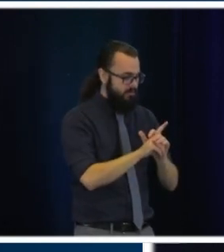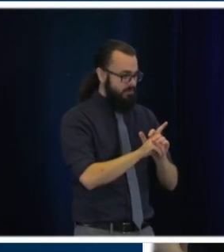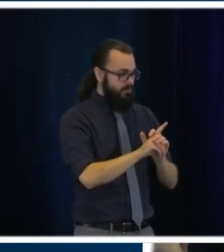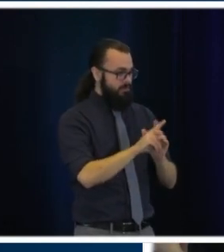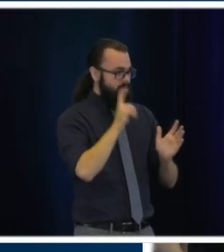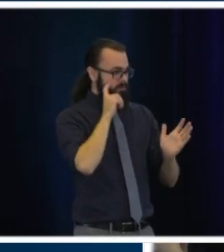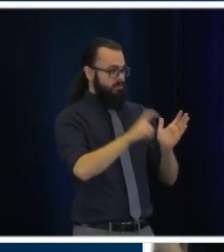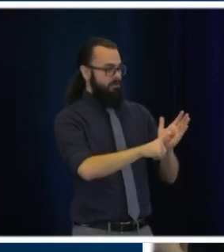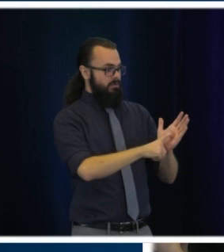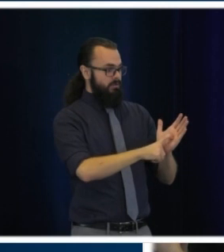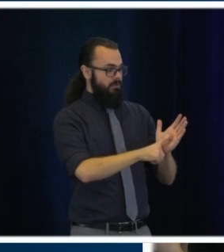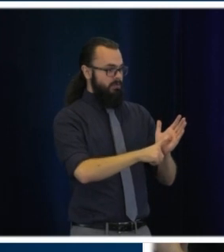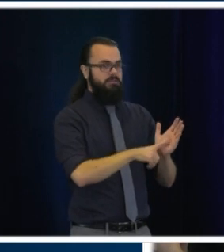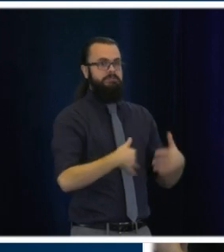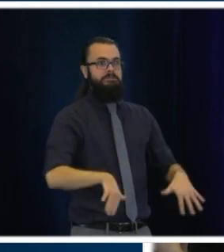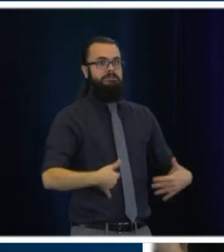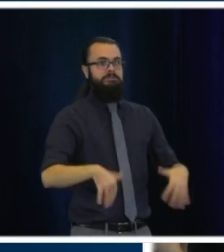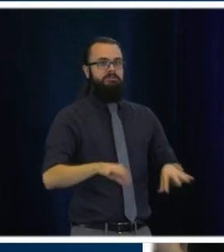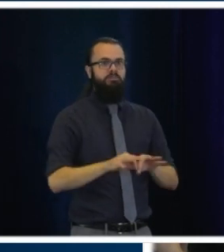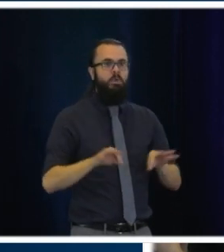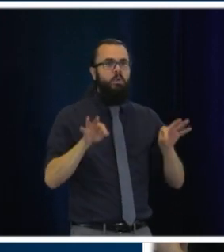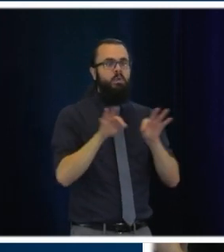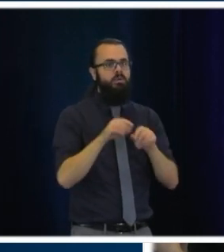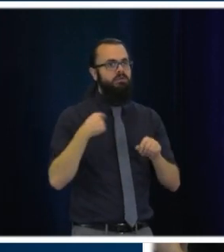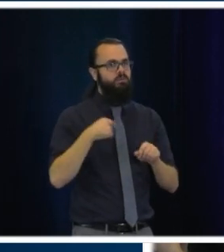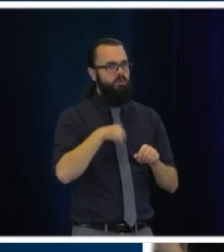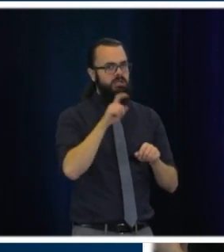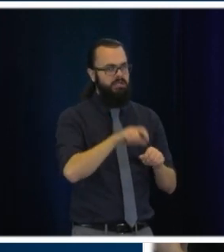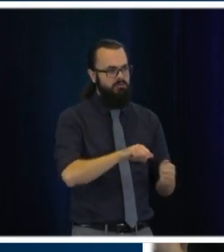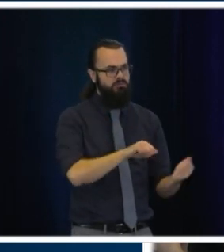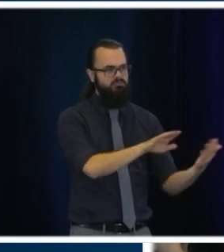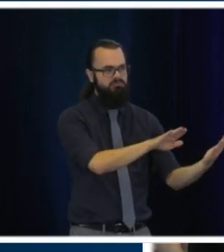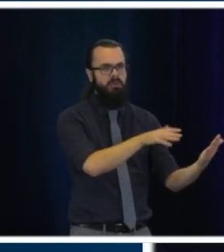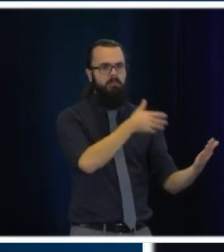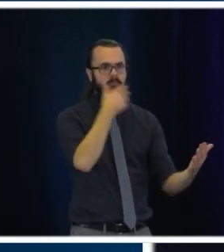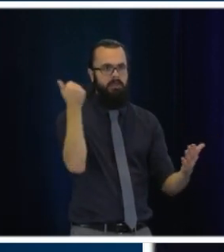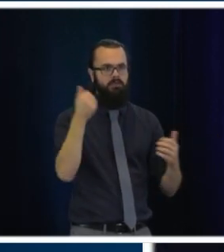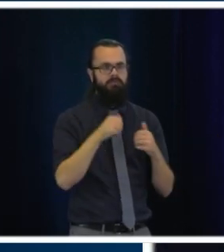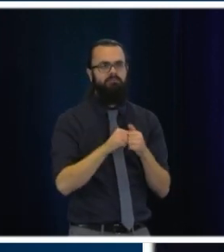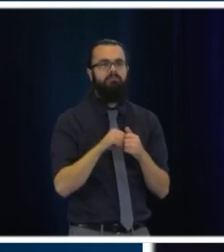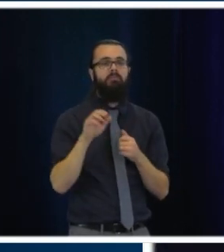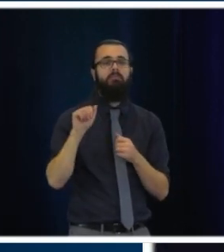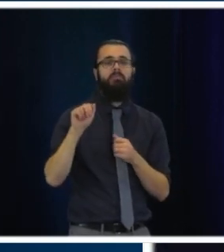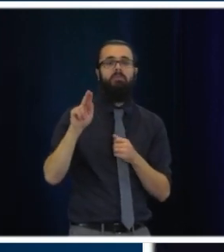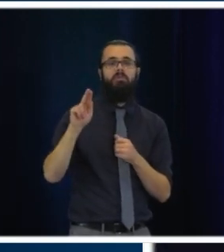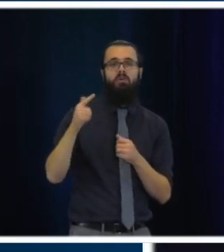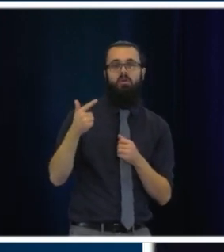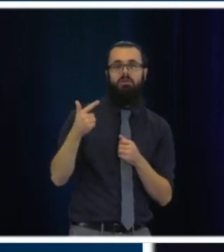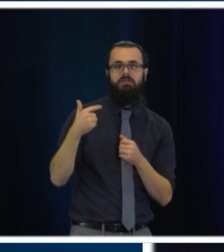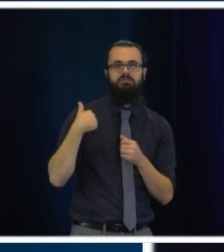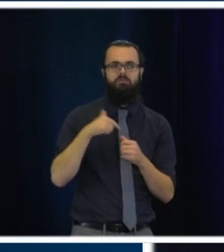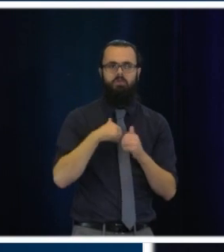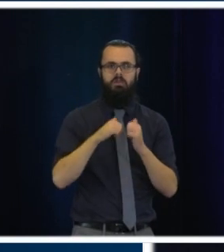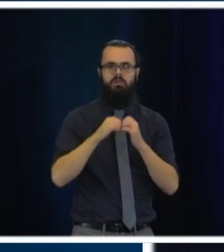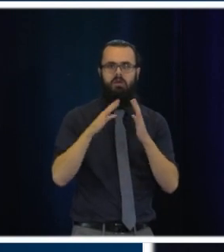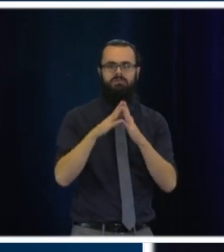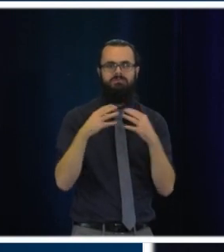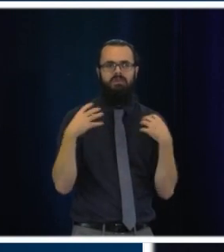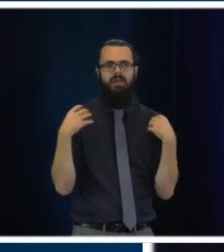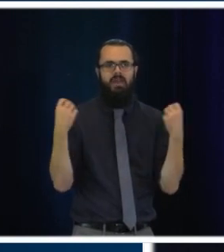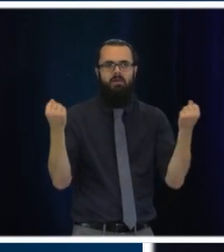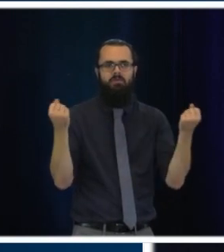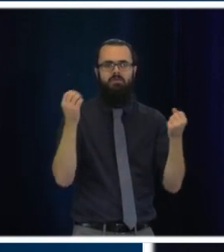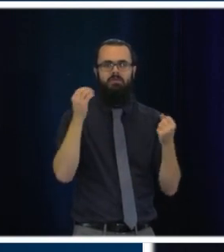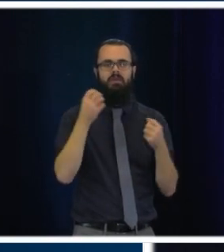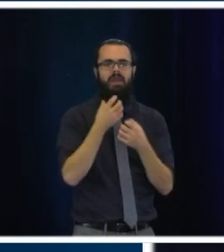kids. So in August, we launched Healthy Children and Safe Homes by 2040. It's our lead-free